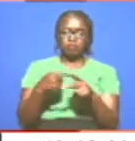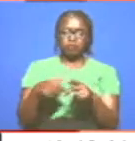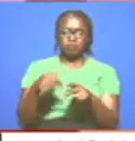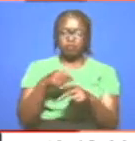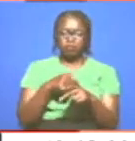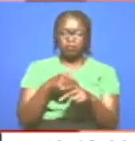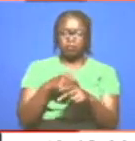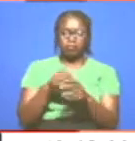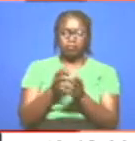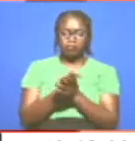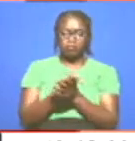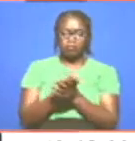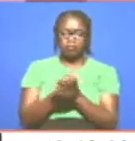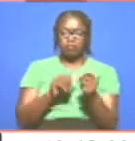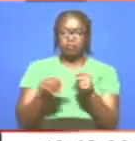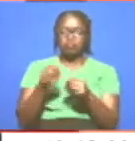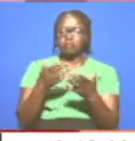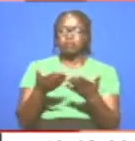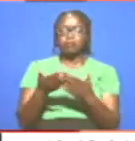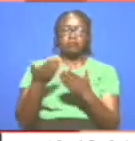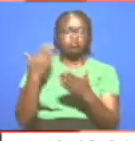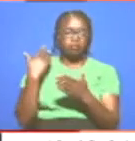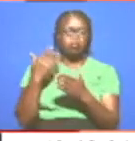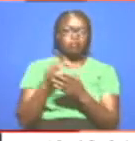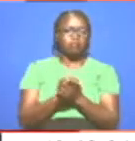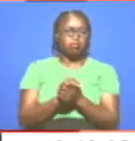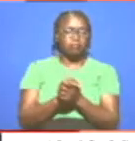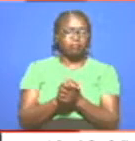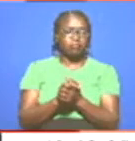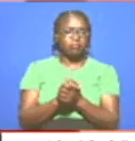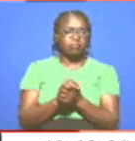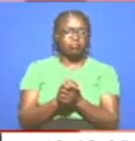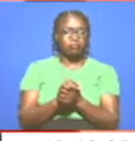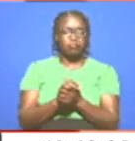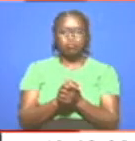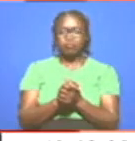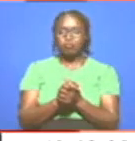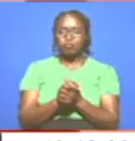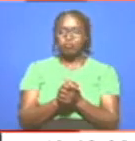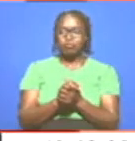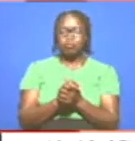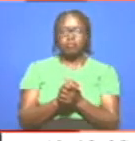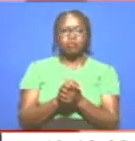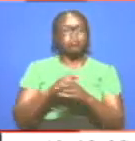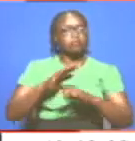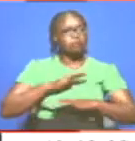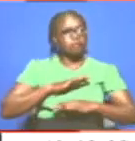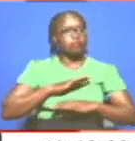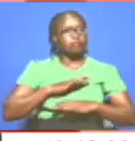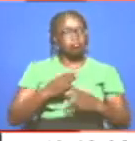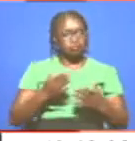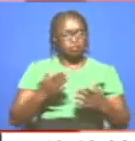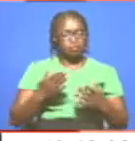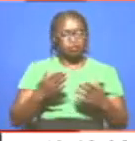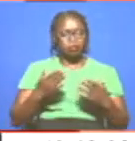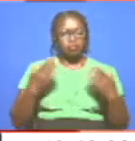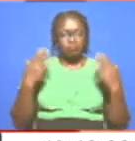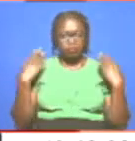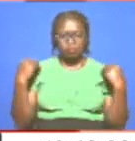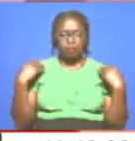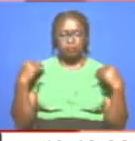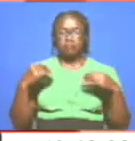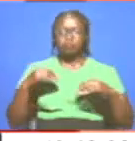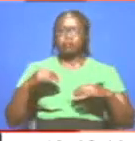around and take it to where it was. Enough matches, obviously. Yeah. We must give them enough matches for a good level of